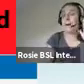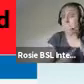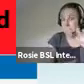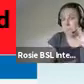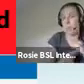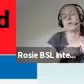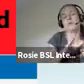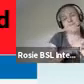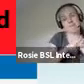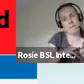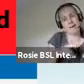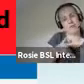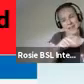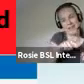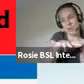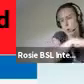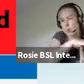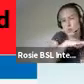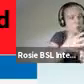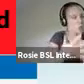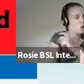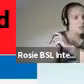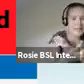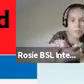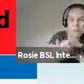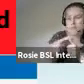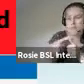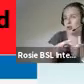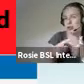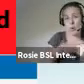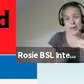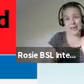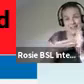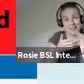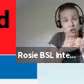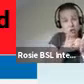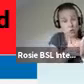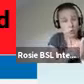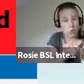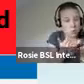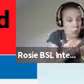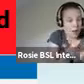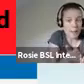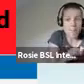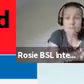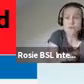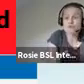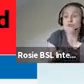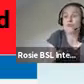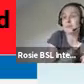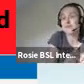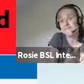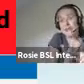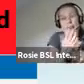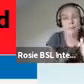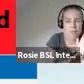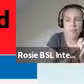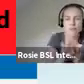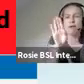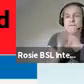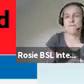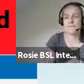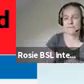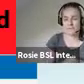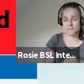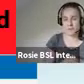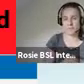the situation of deprivation, and then they need additional support for helping their young children to develop and thrive. We also